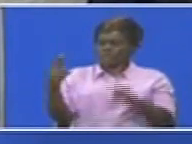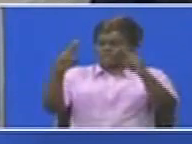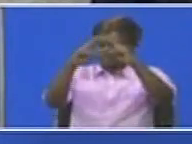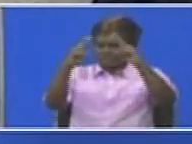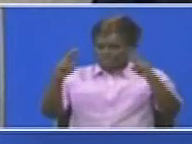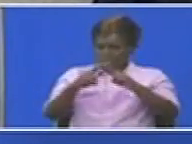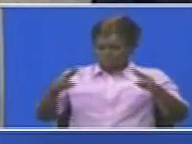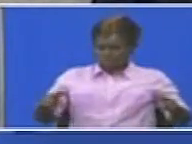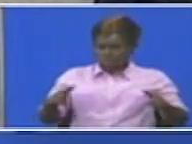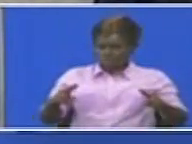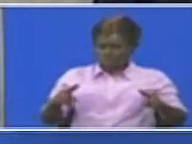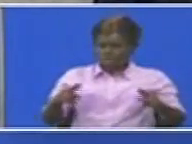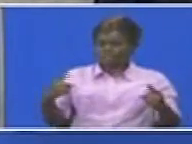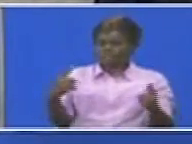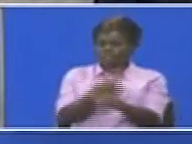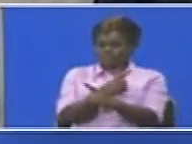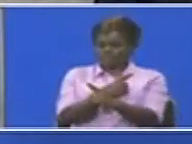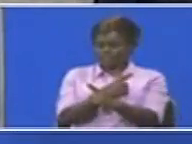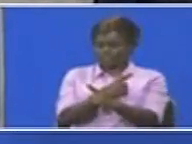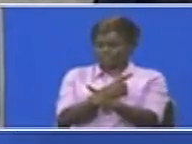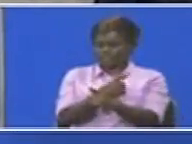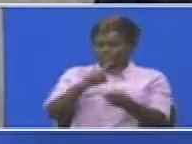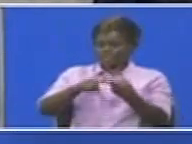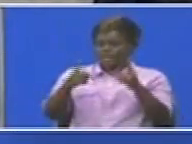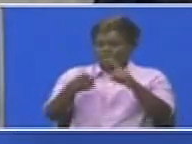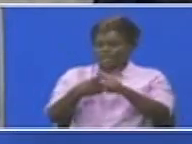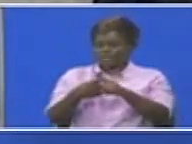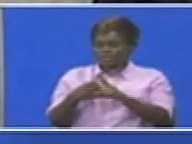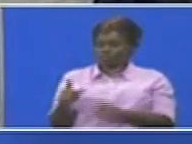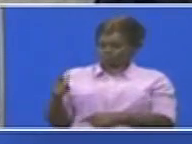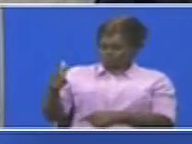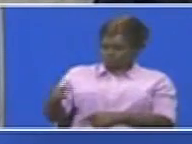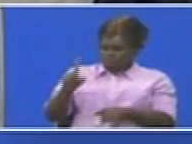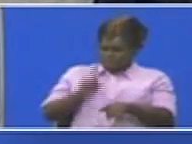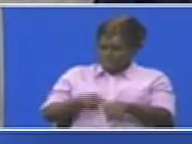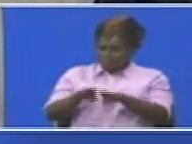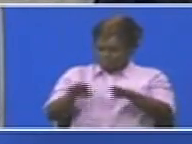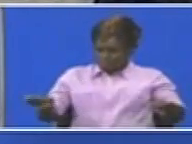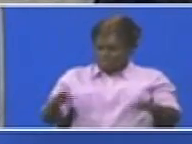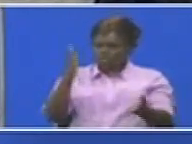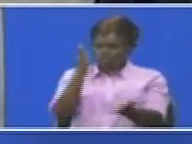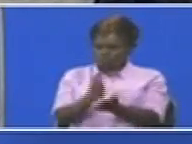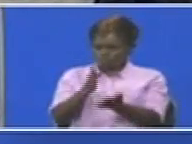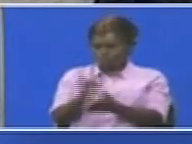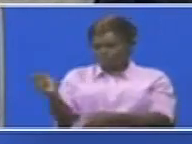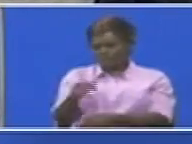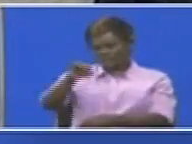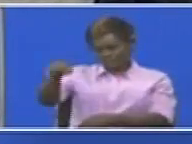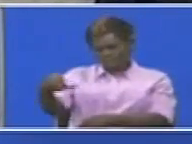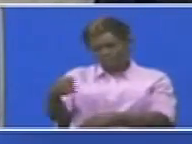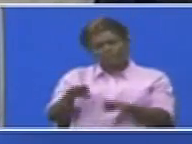internationally, the oil business is conducted in US dollars. So when that is stable, then of course, generally the price will be